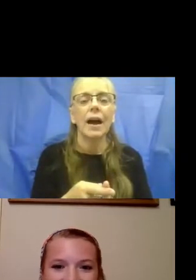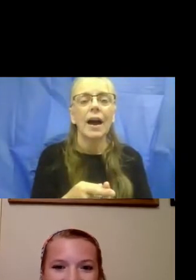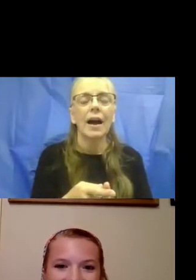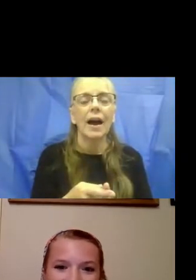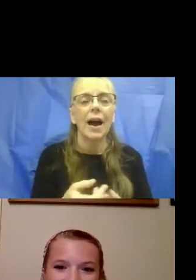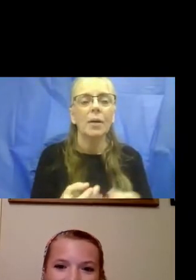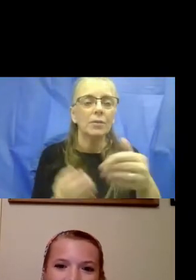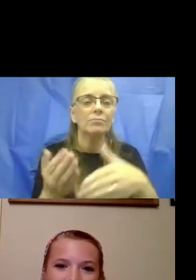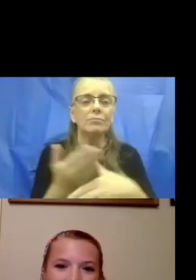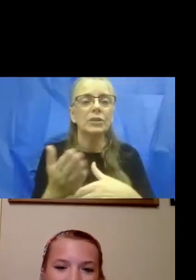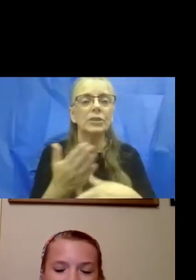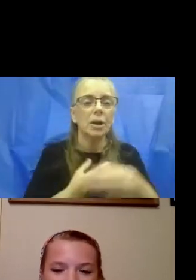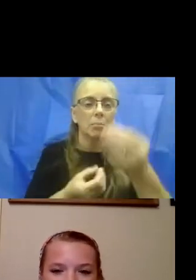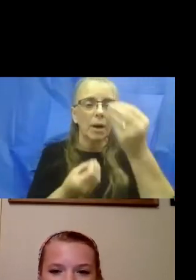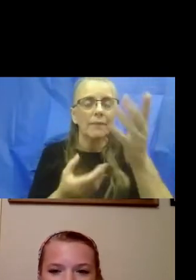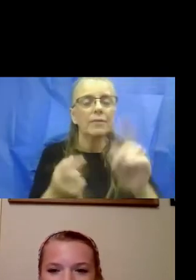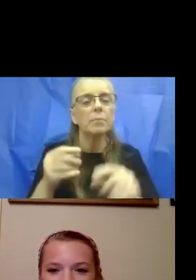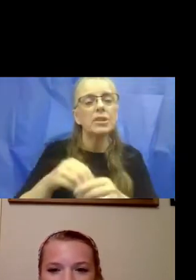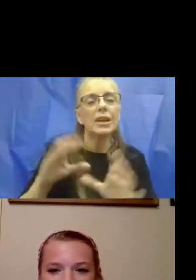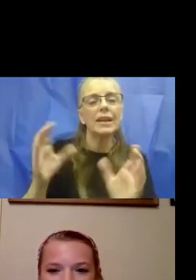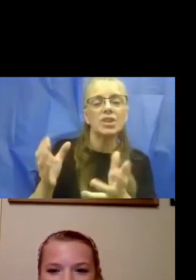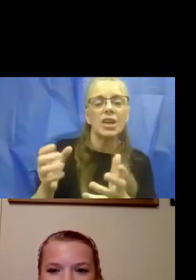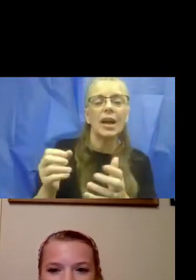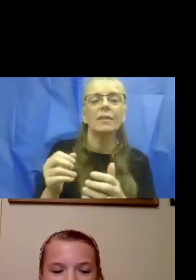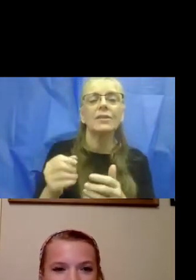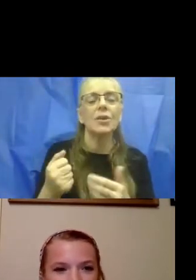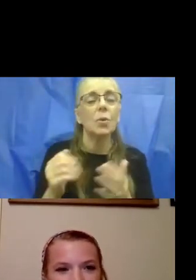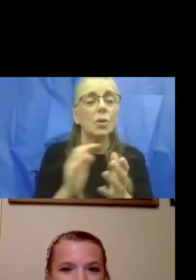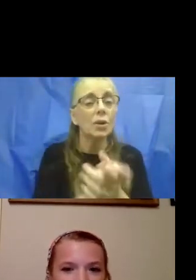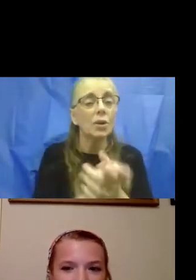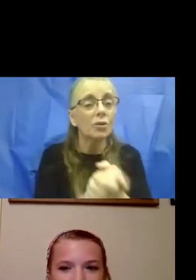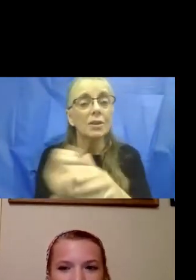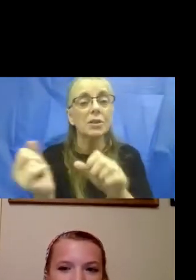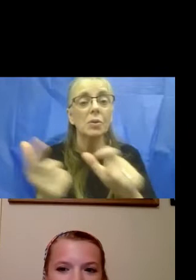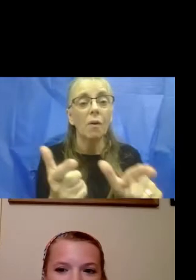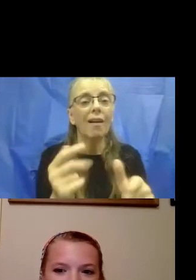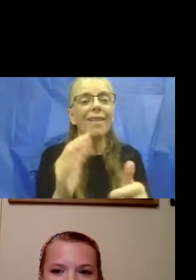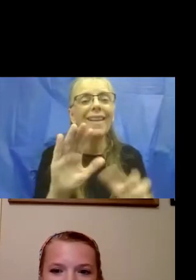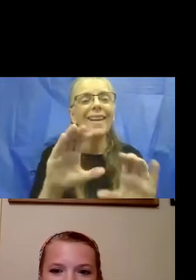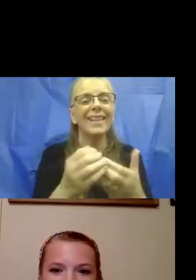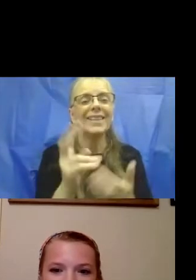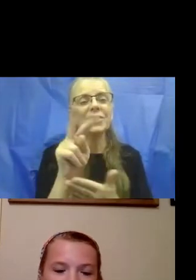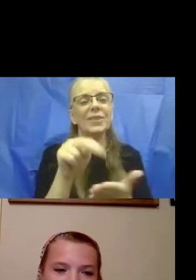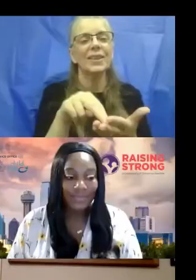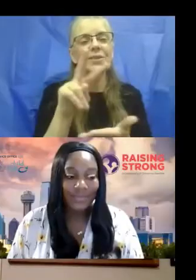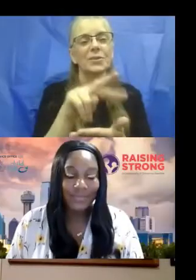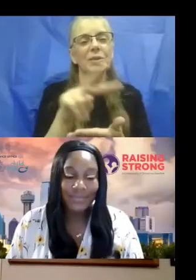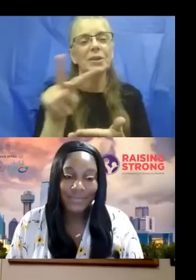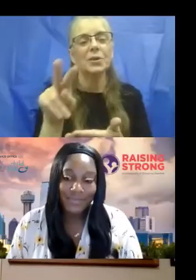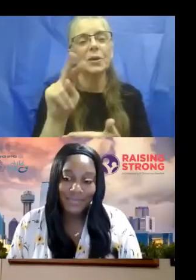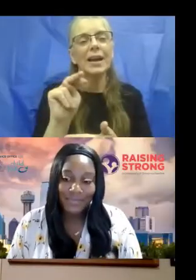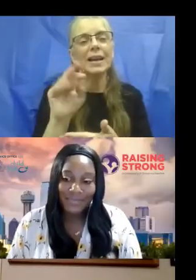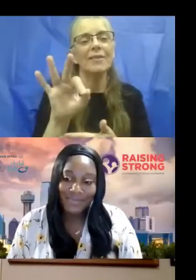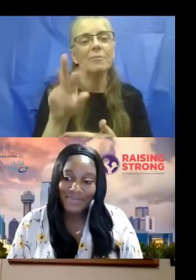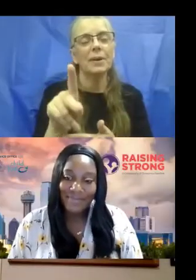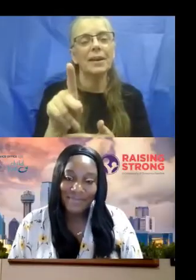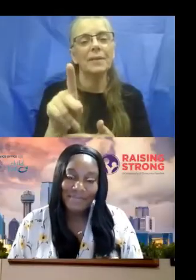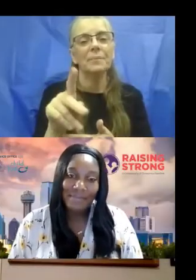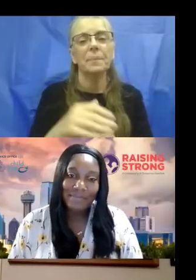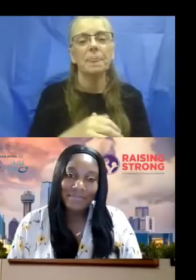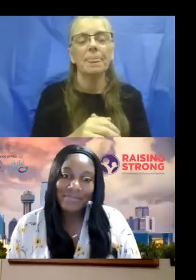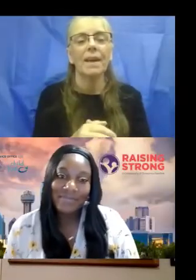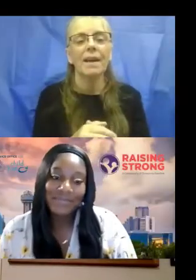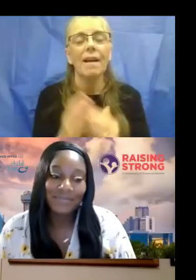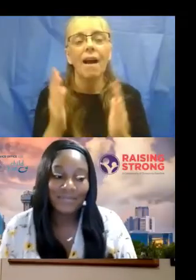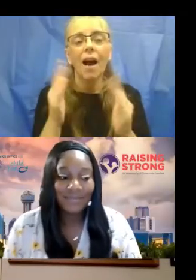go. And congratulations to all of you, class of 2022 Nurse Family Partnership. I hope that you all